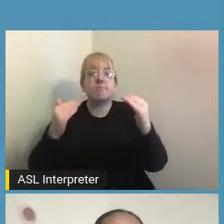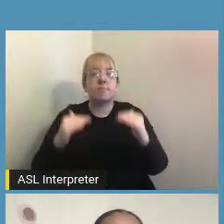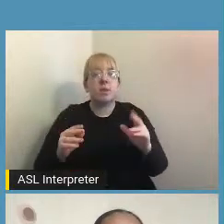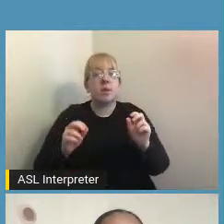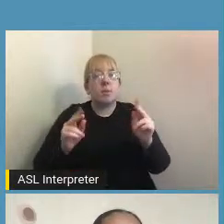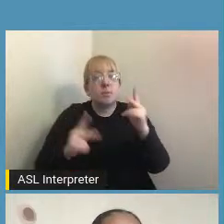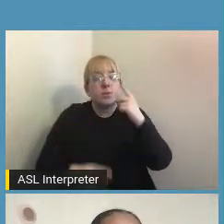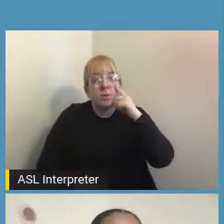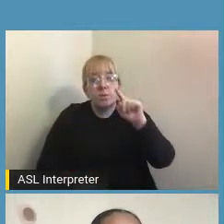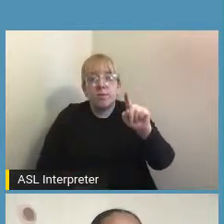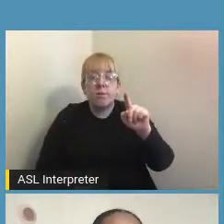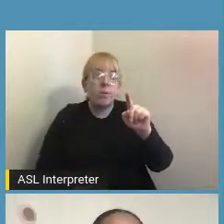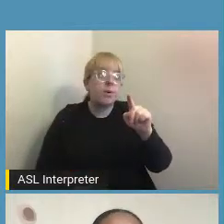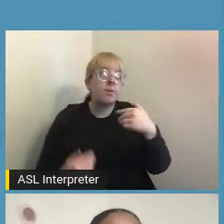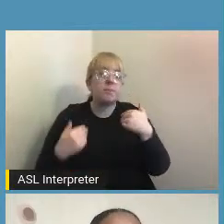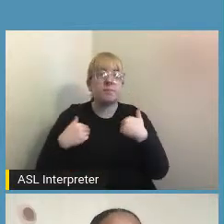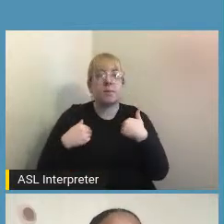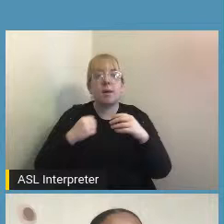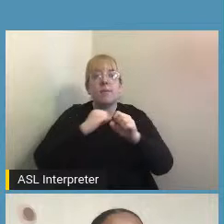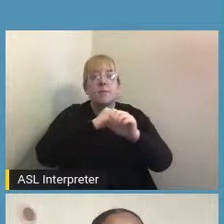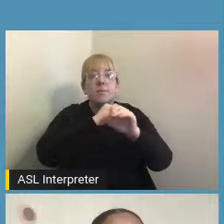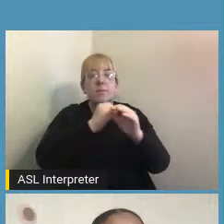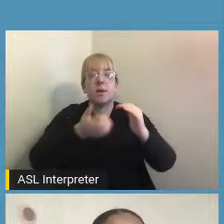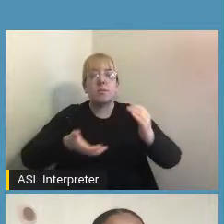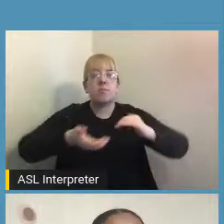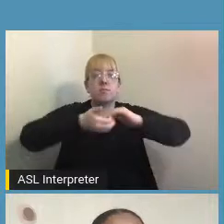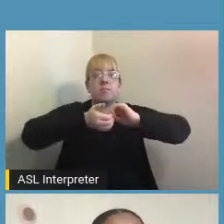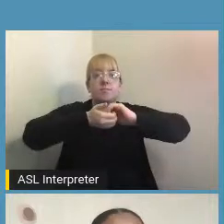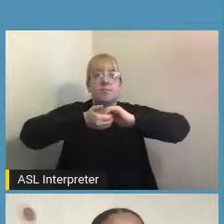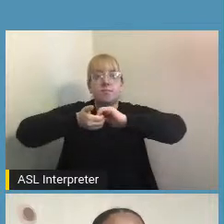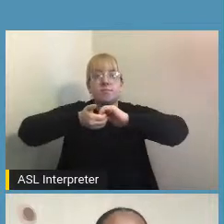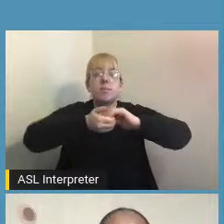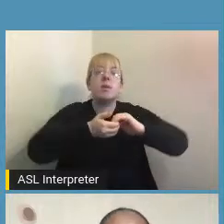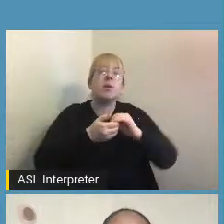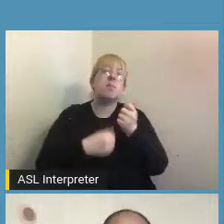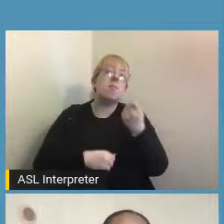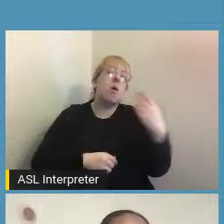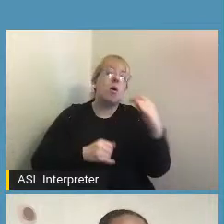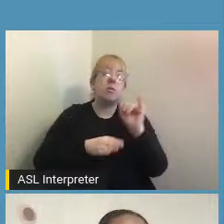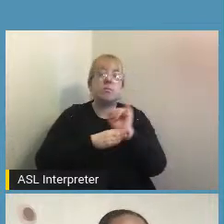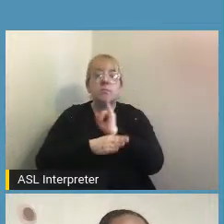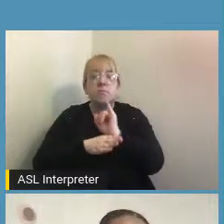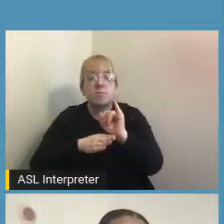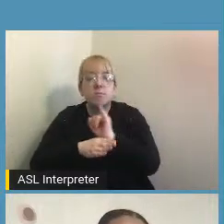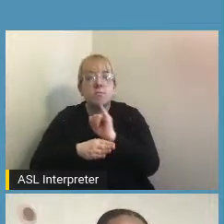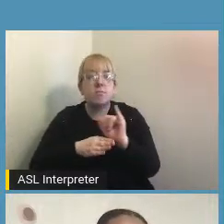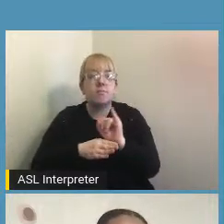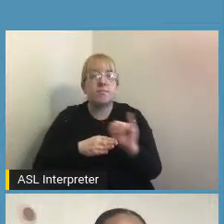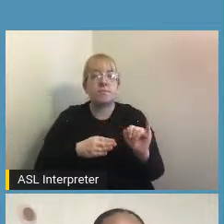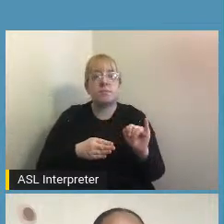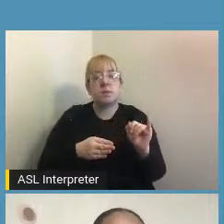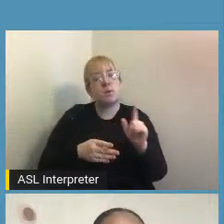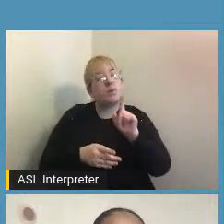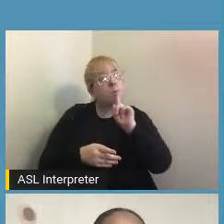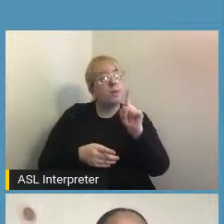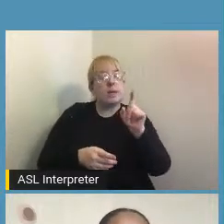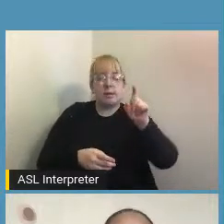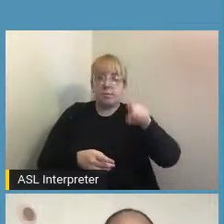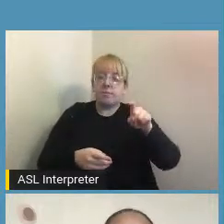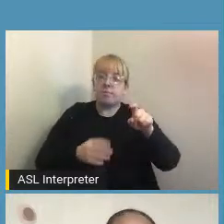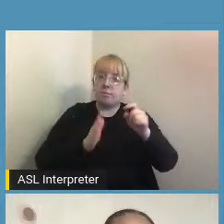opportunities to have campaigns that are partnership and multi-institution, where there takes a lot coordinated effort,